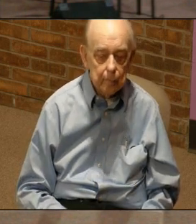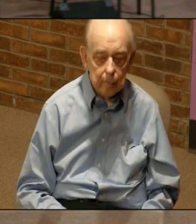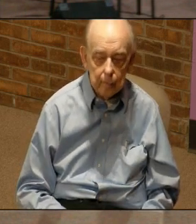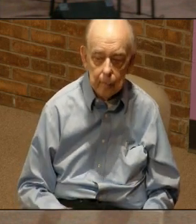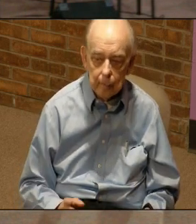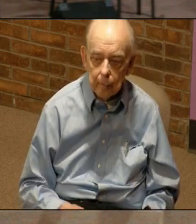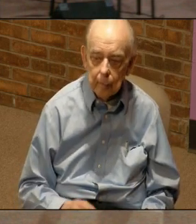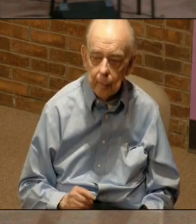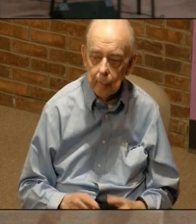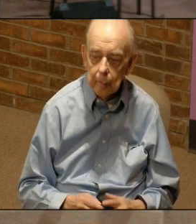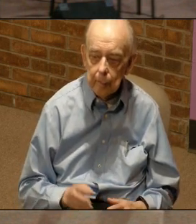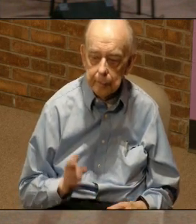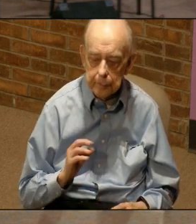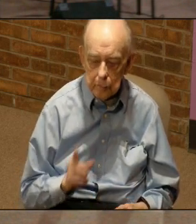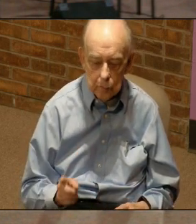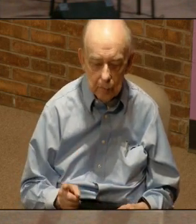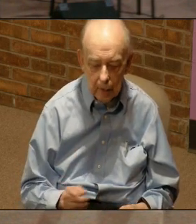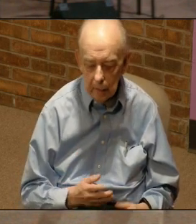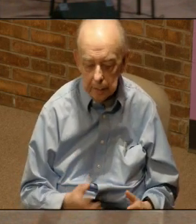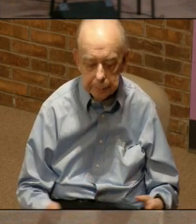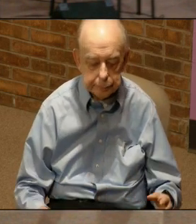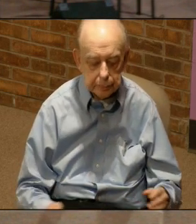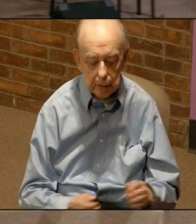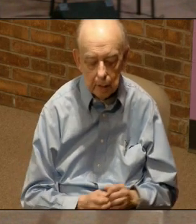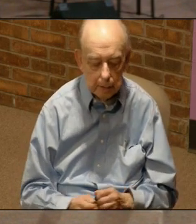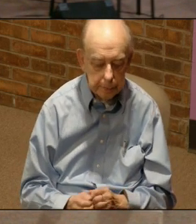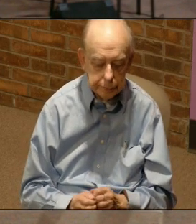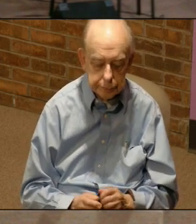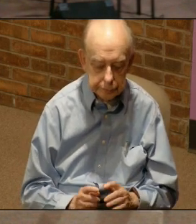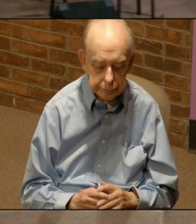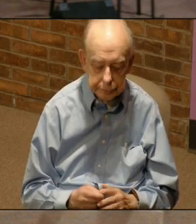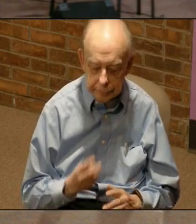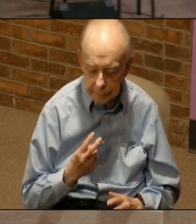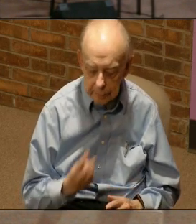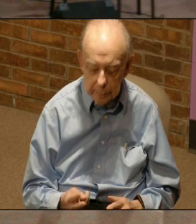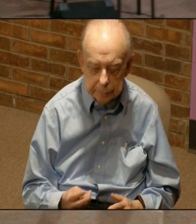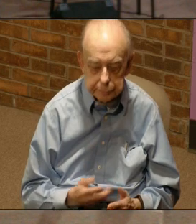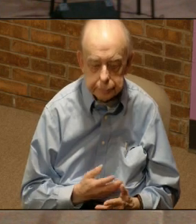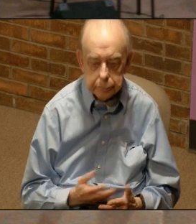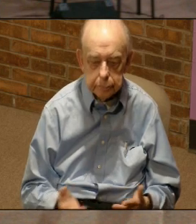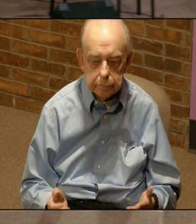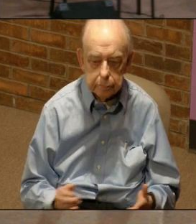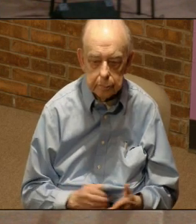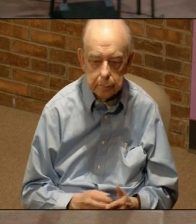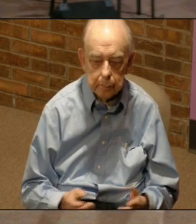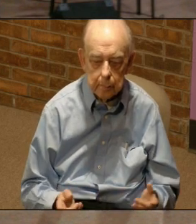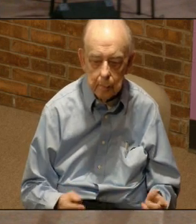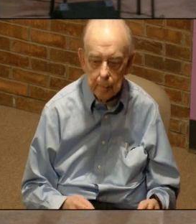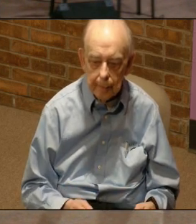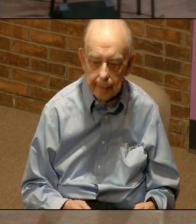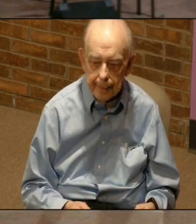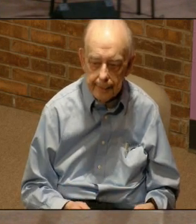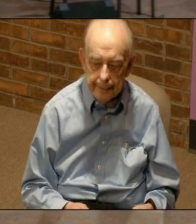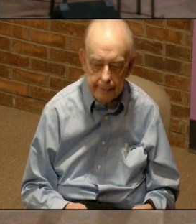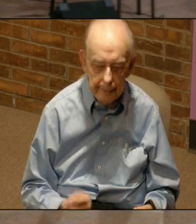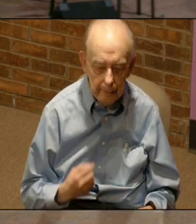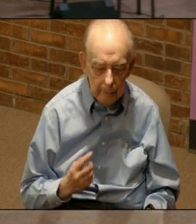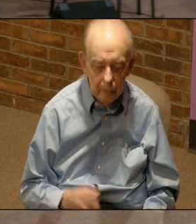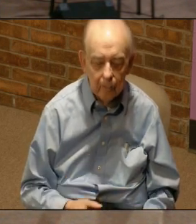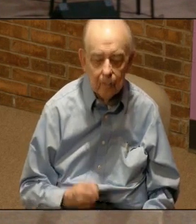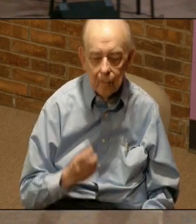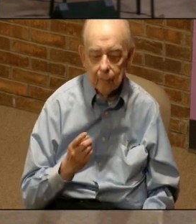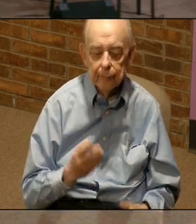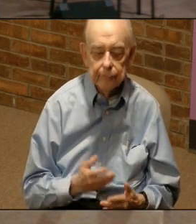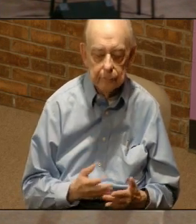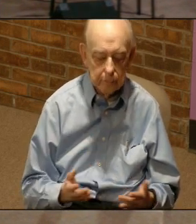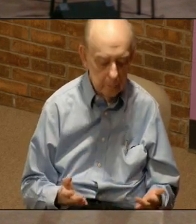So when you begin to start putting these things together, you begin to start seeing these things that are happening. So we need to